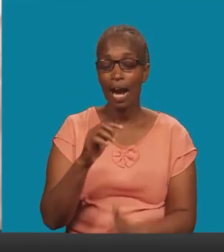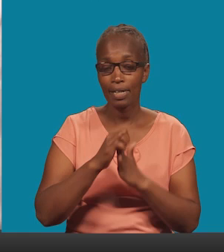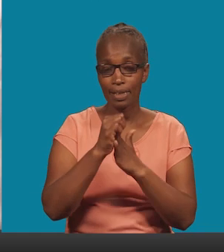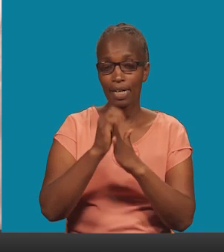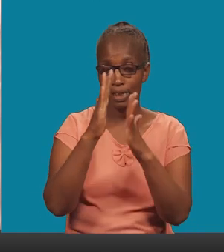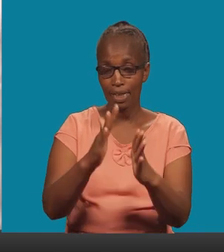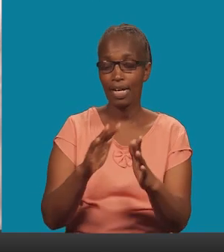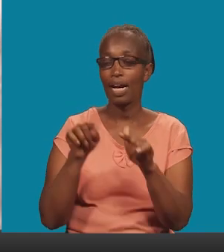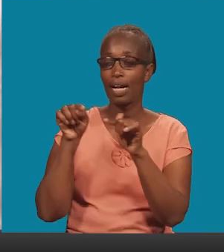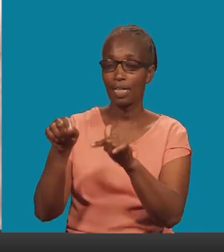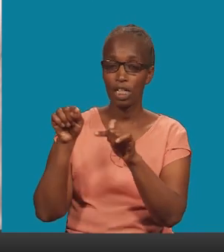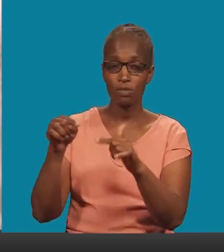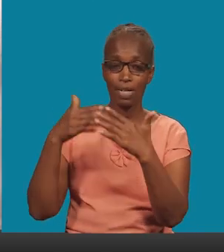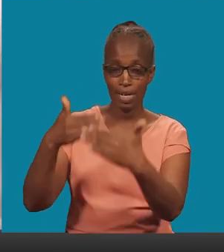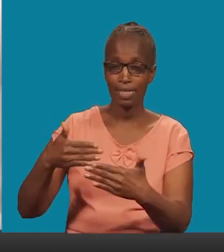foreign